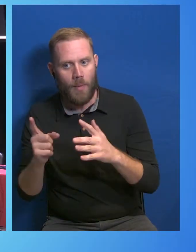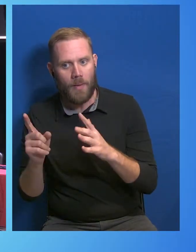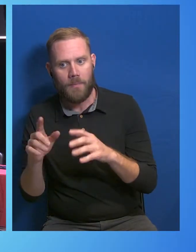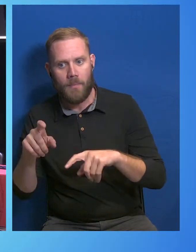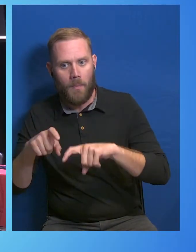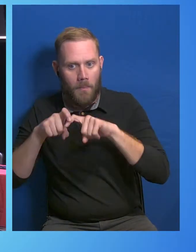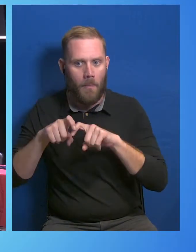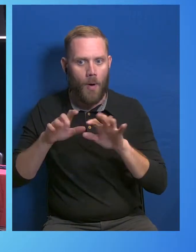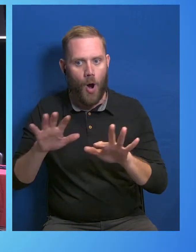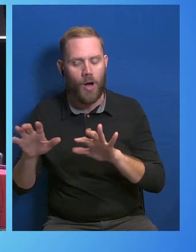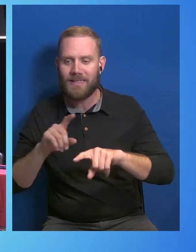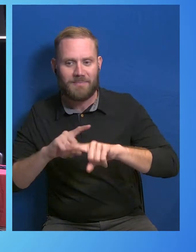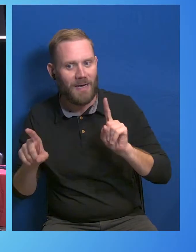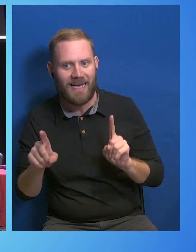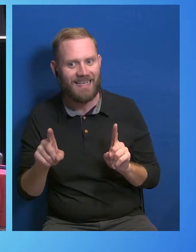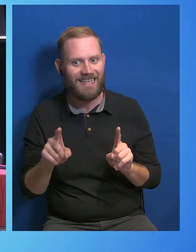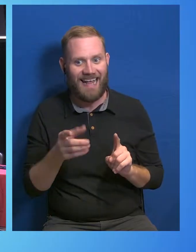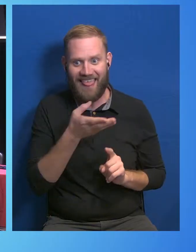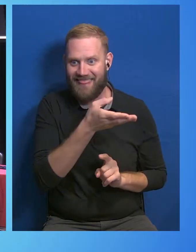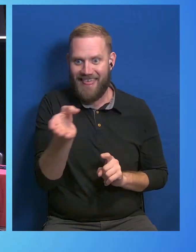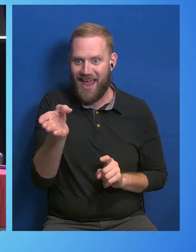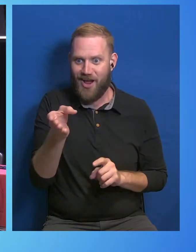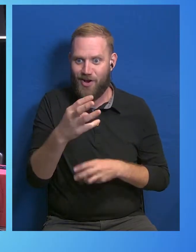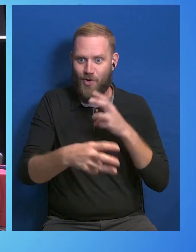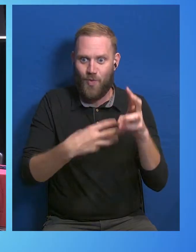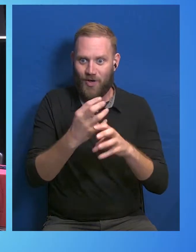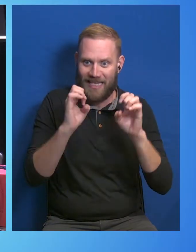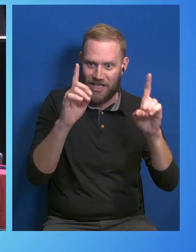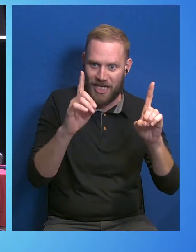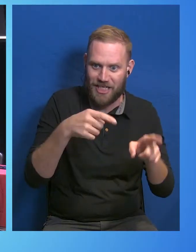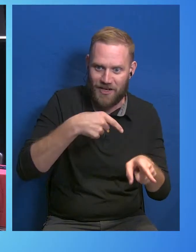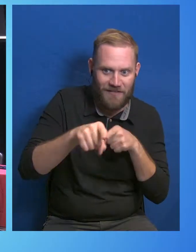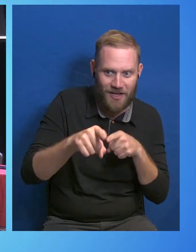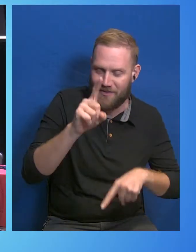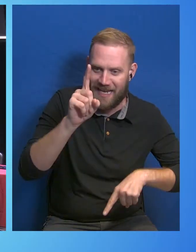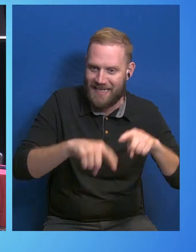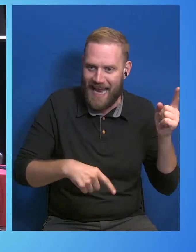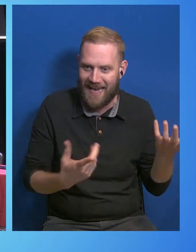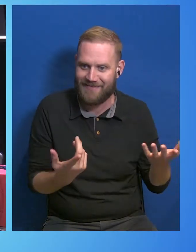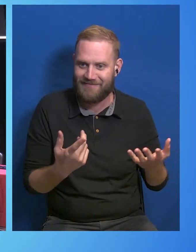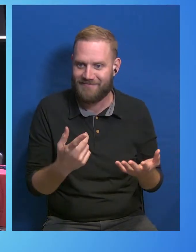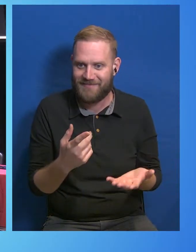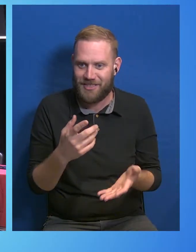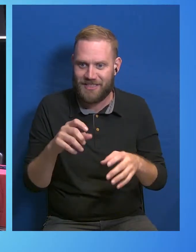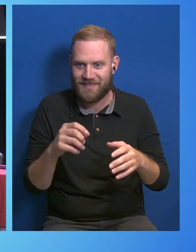don't get that time again, and it's critical for us, I think, to understand. It's a teachable moment. Thank you.